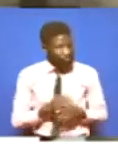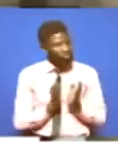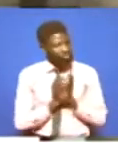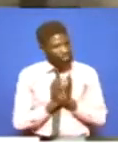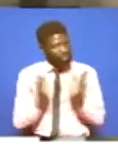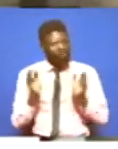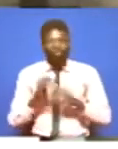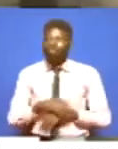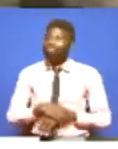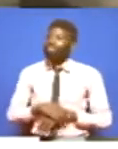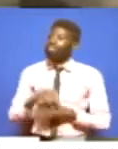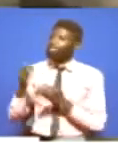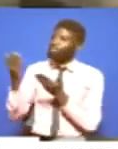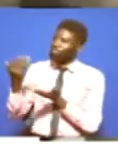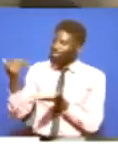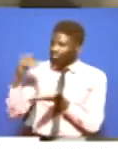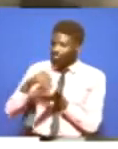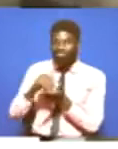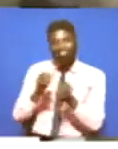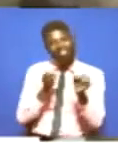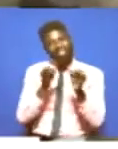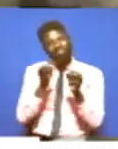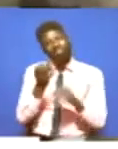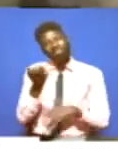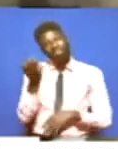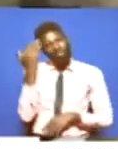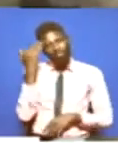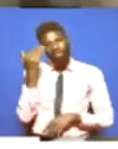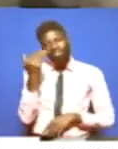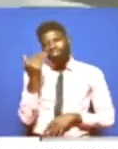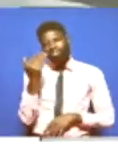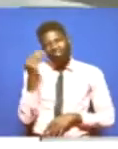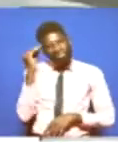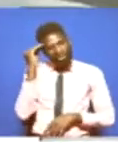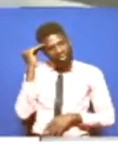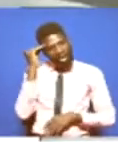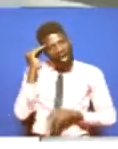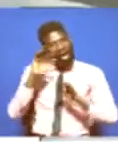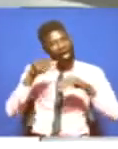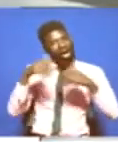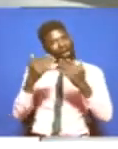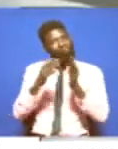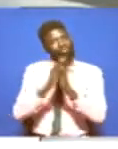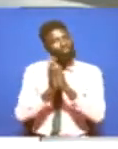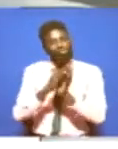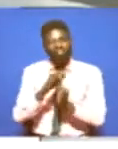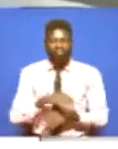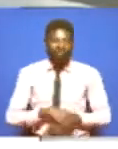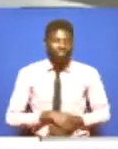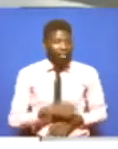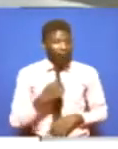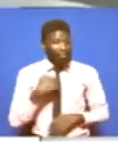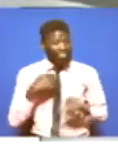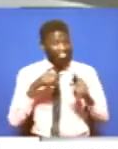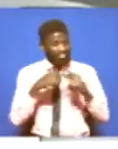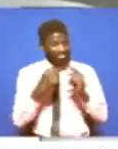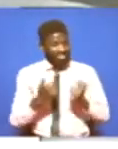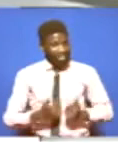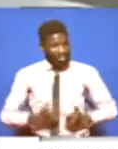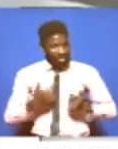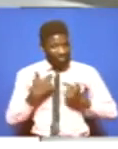Welcome once again. Tell us about your early life and education. Well, I started my life in 1958